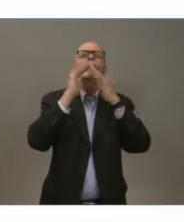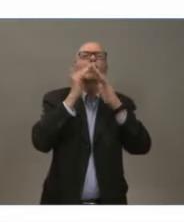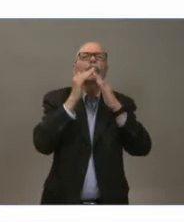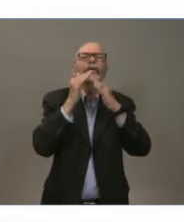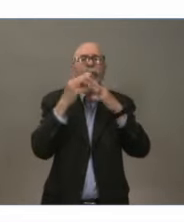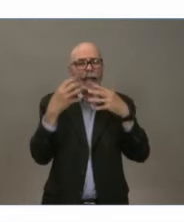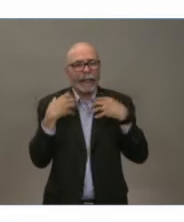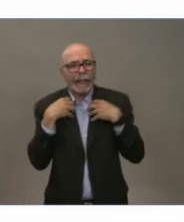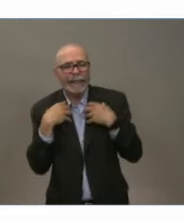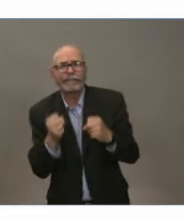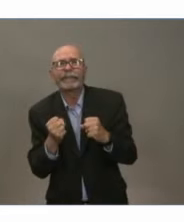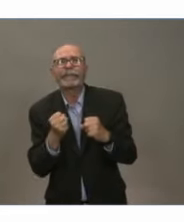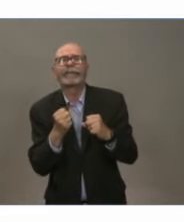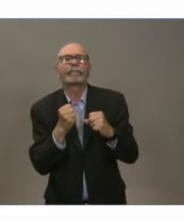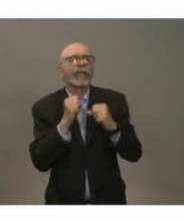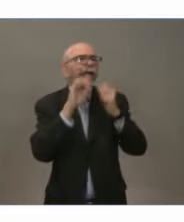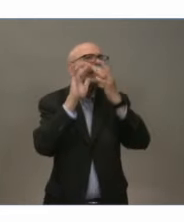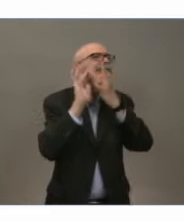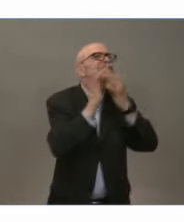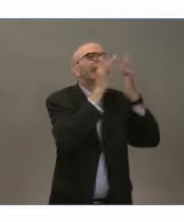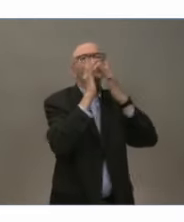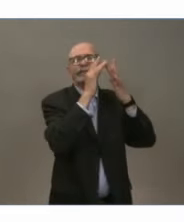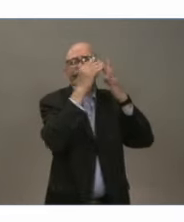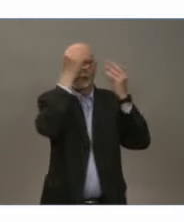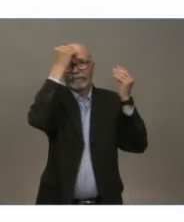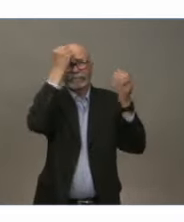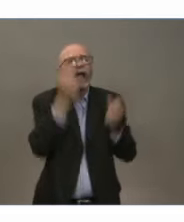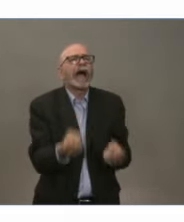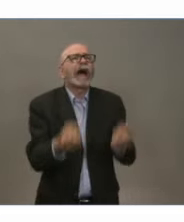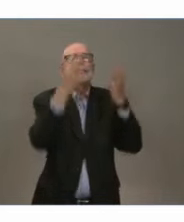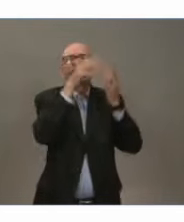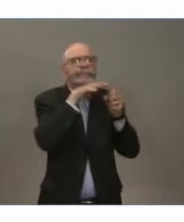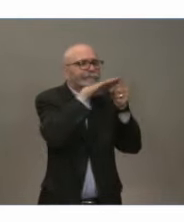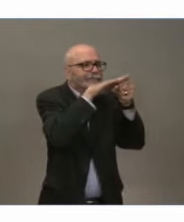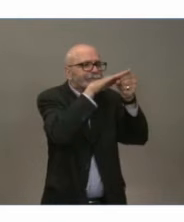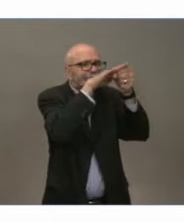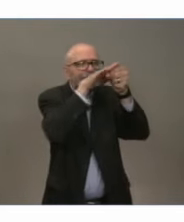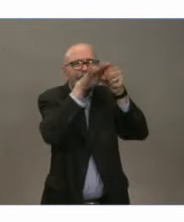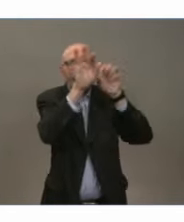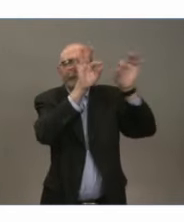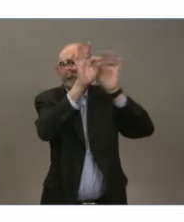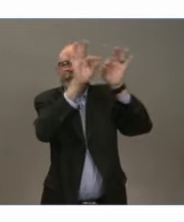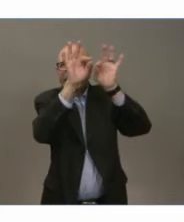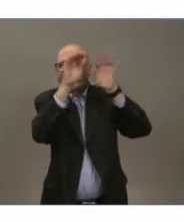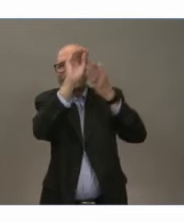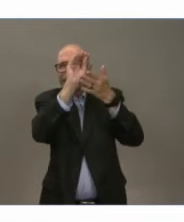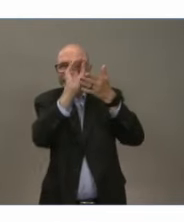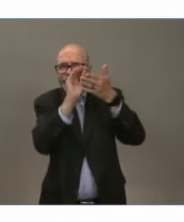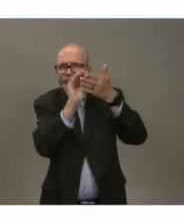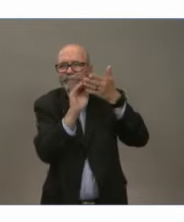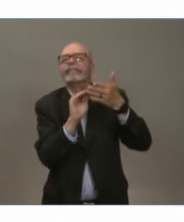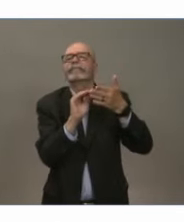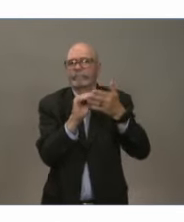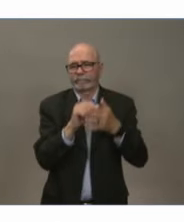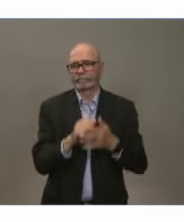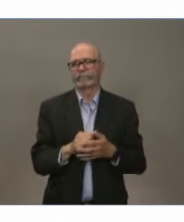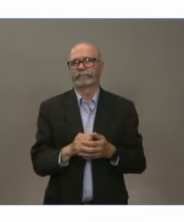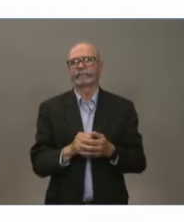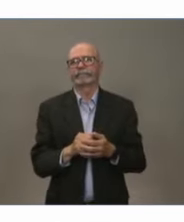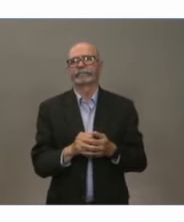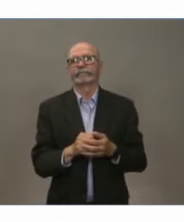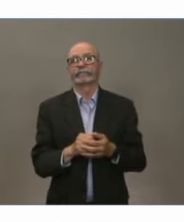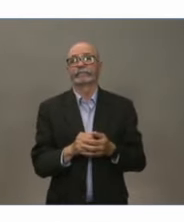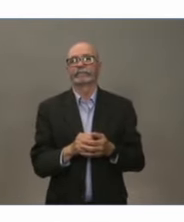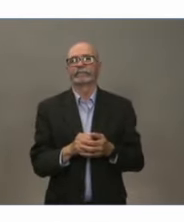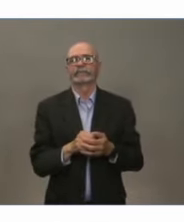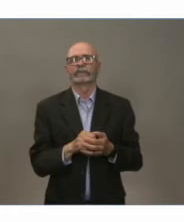of the number of cases in various parts of the province. I want to draw your attention to a couple of